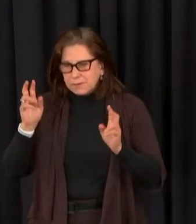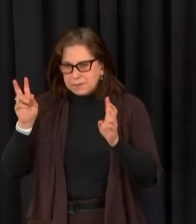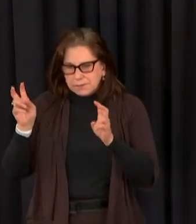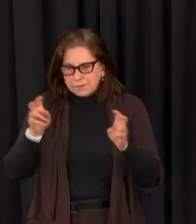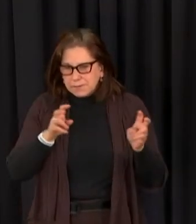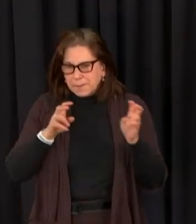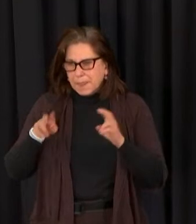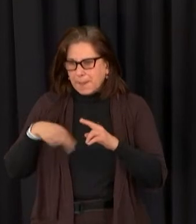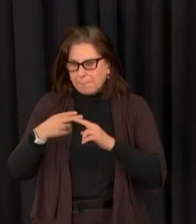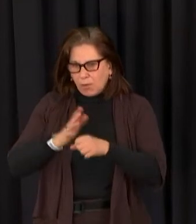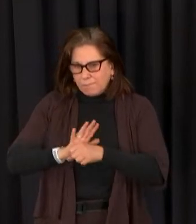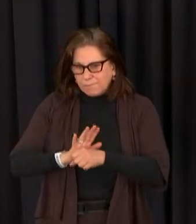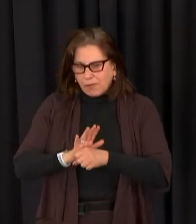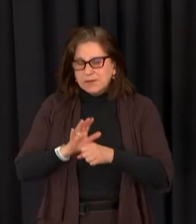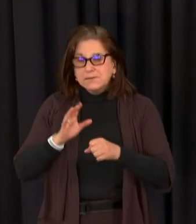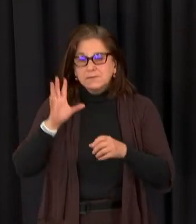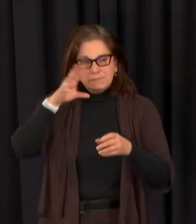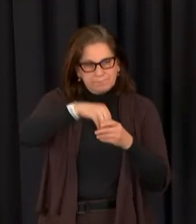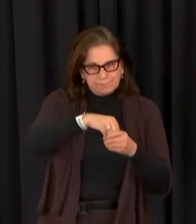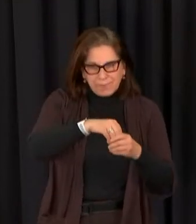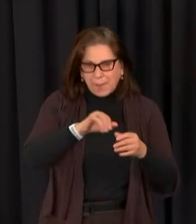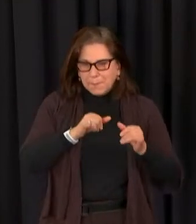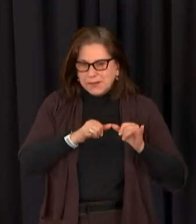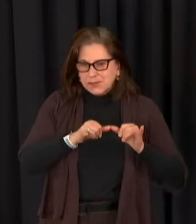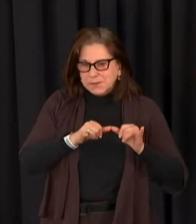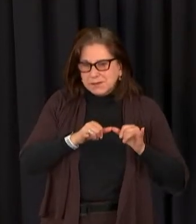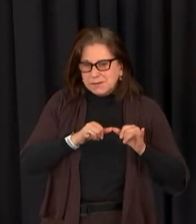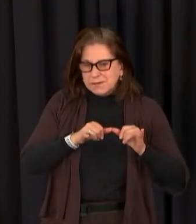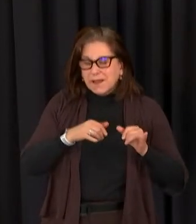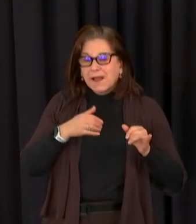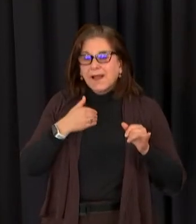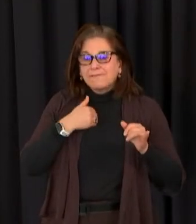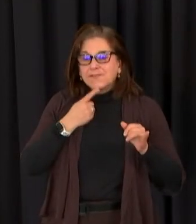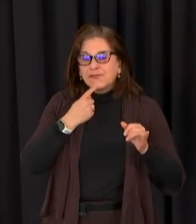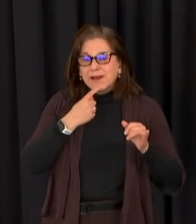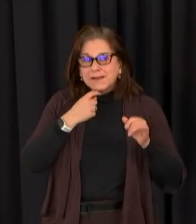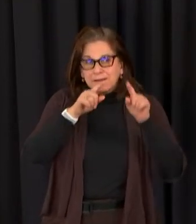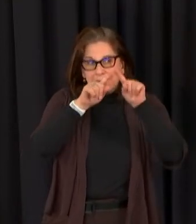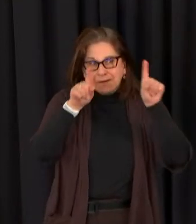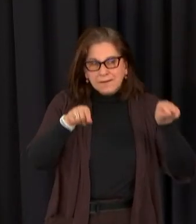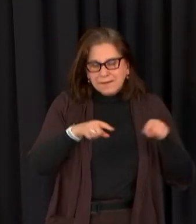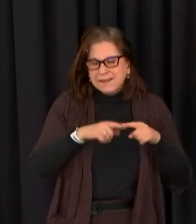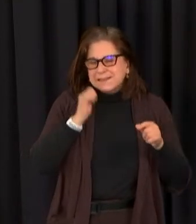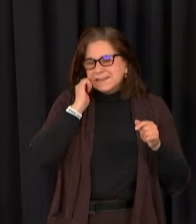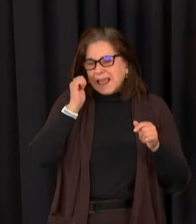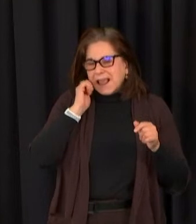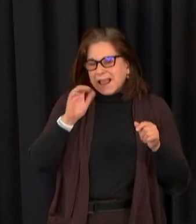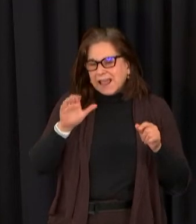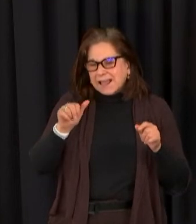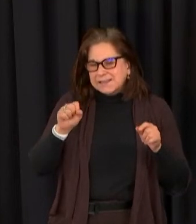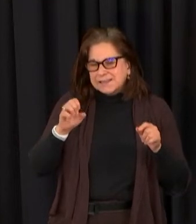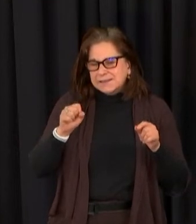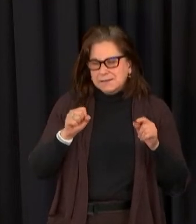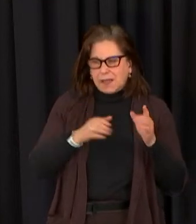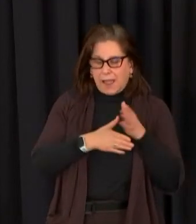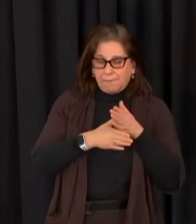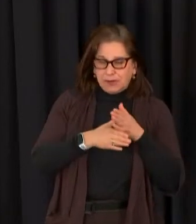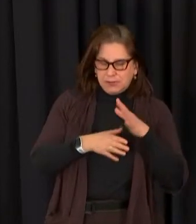metric that shows up in red. The daily case rate that we average on a 7-day, that is a 7-day